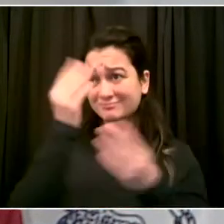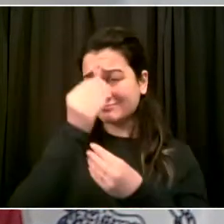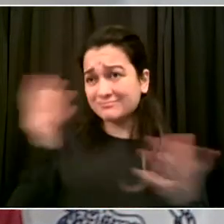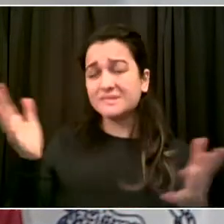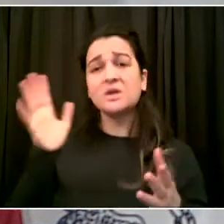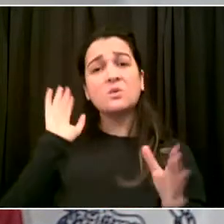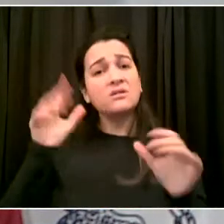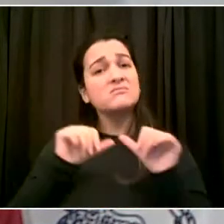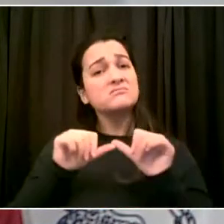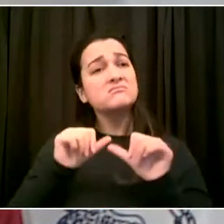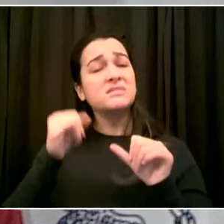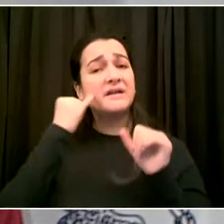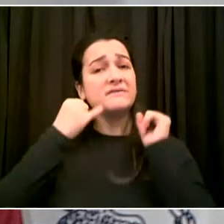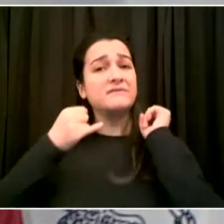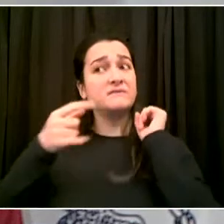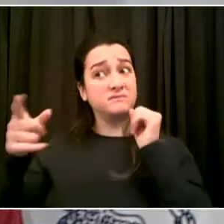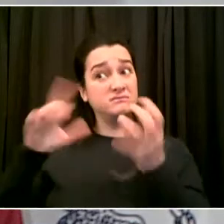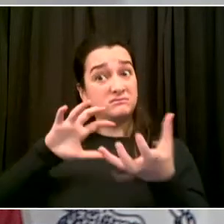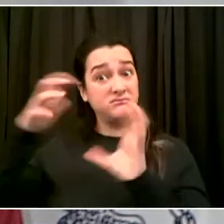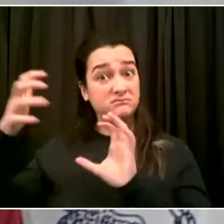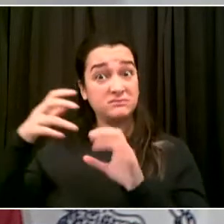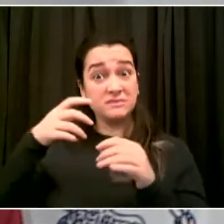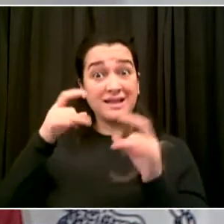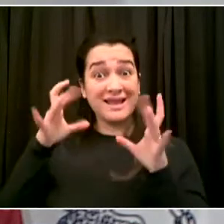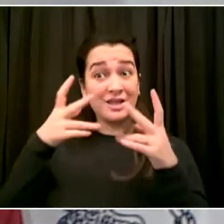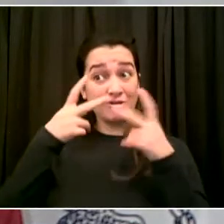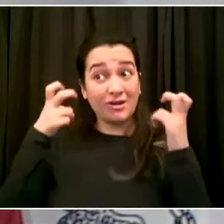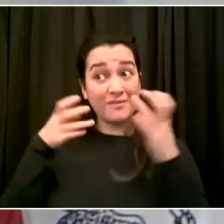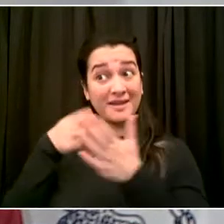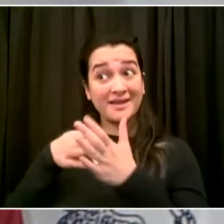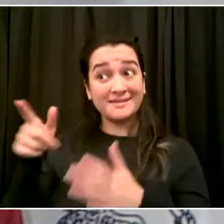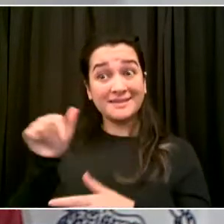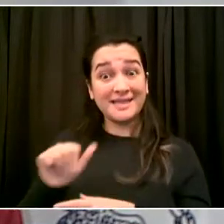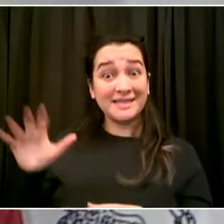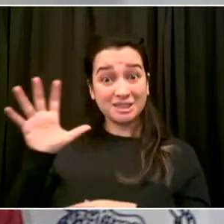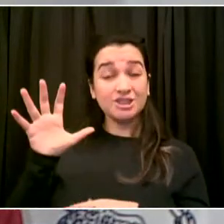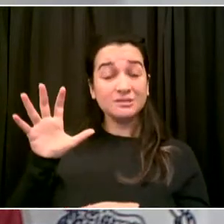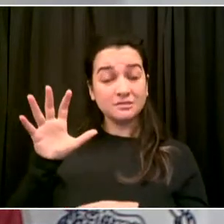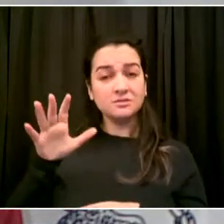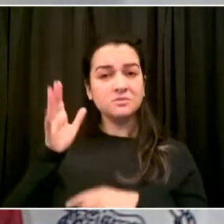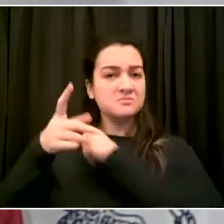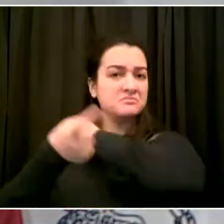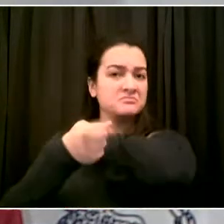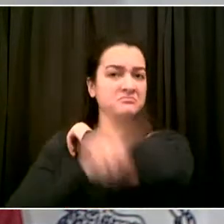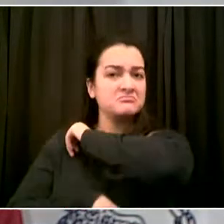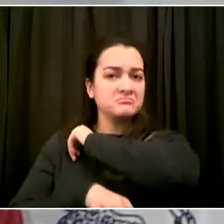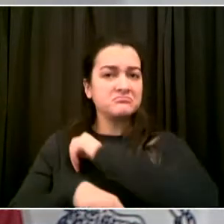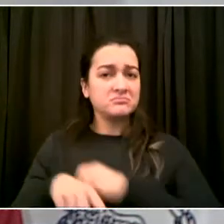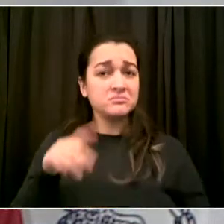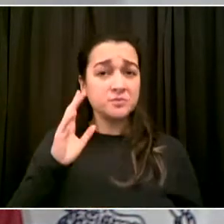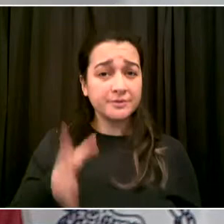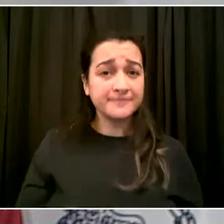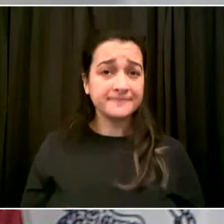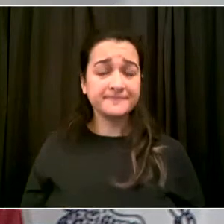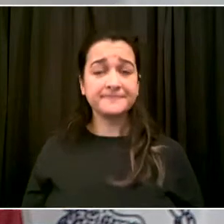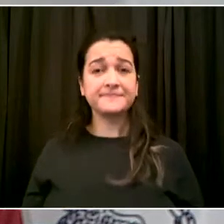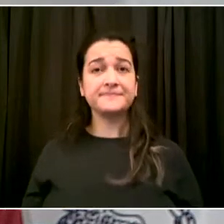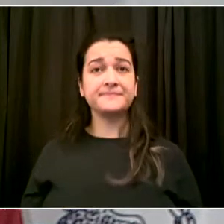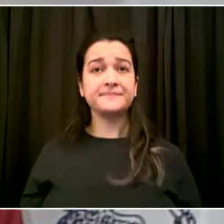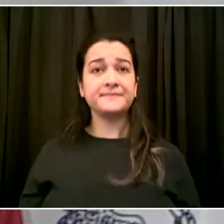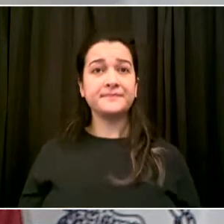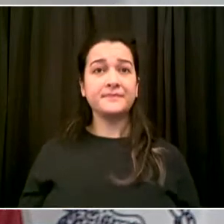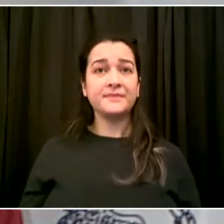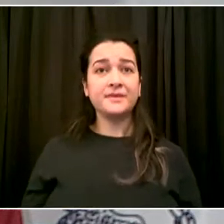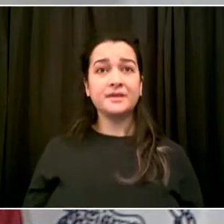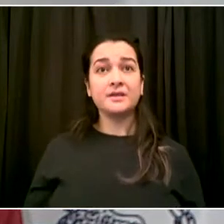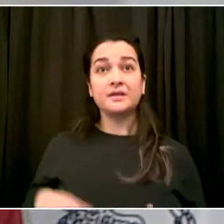sure that folks come forward to report hate crimes, and folks who have evidence come forward or receive the inquiries from the NYPD and work